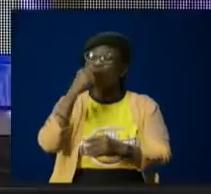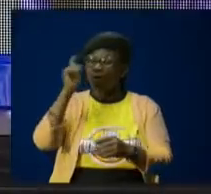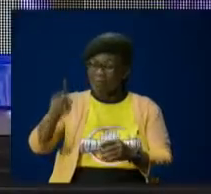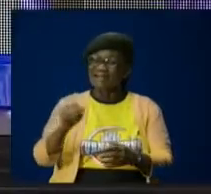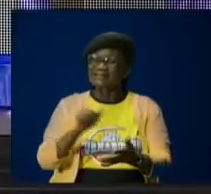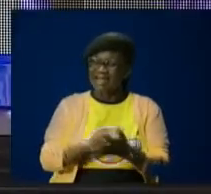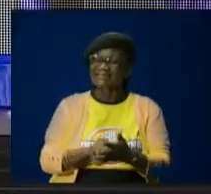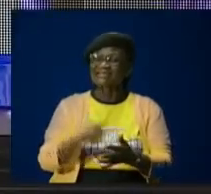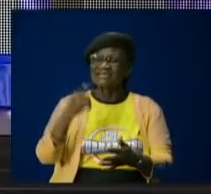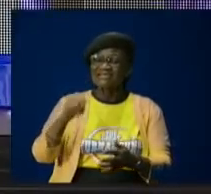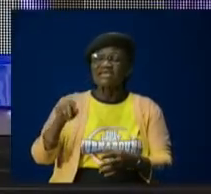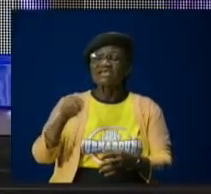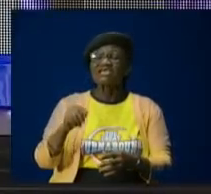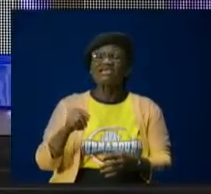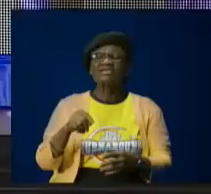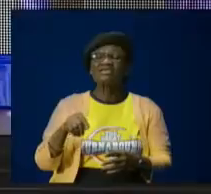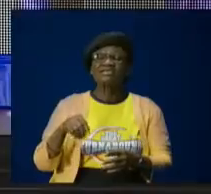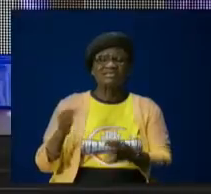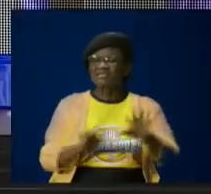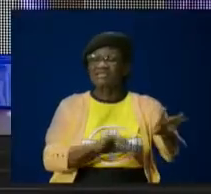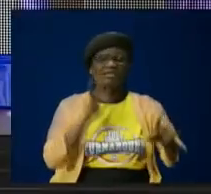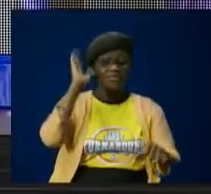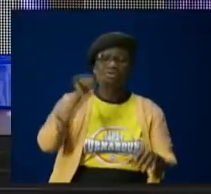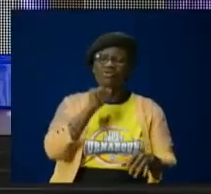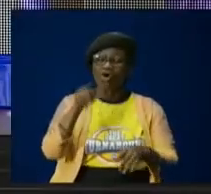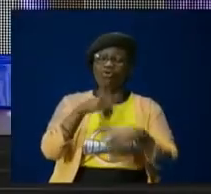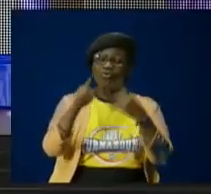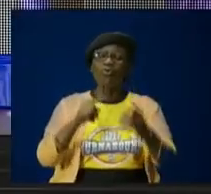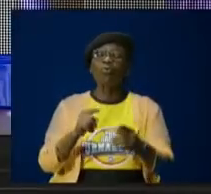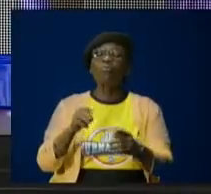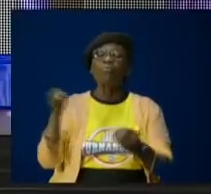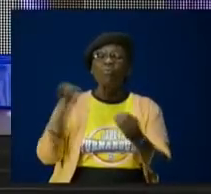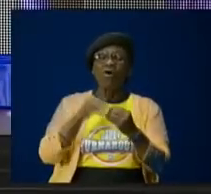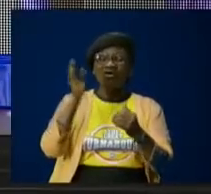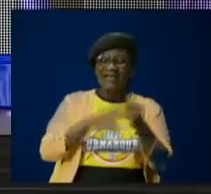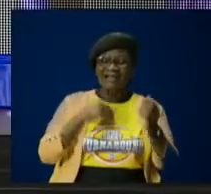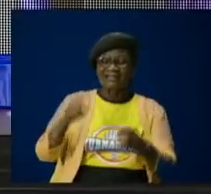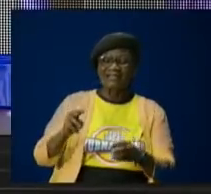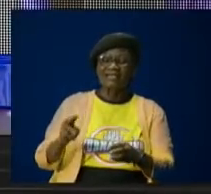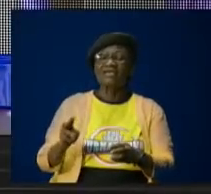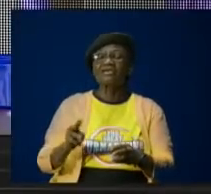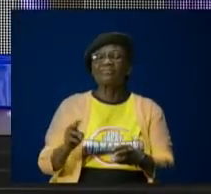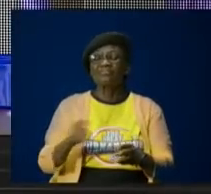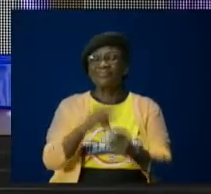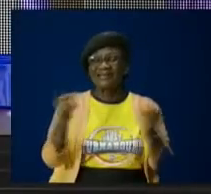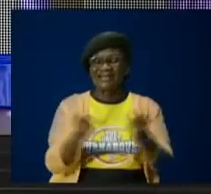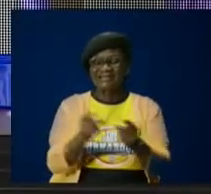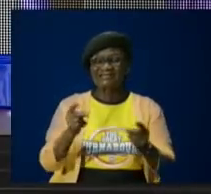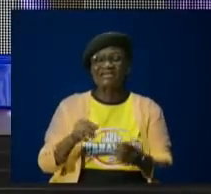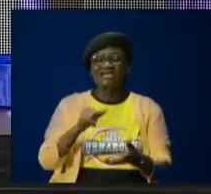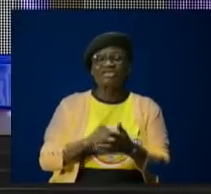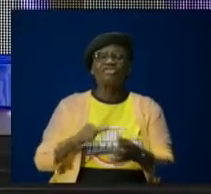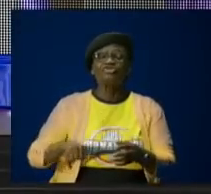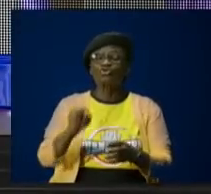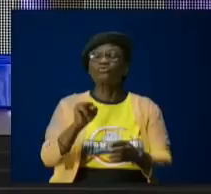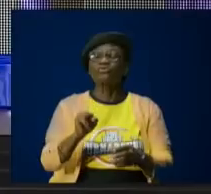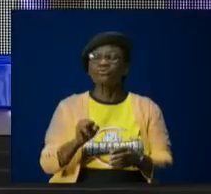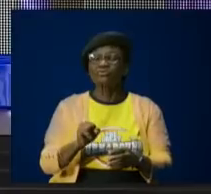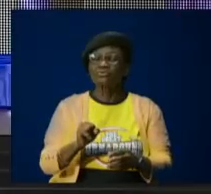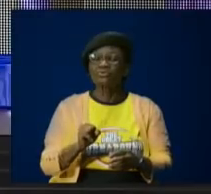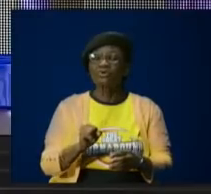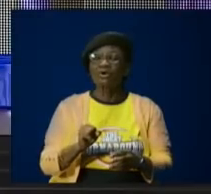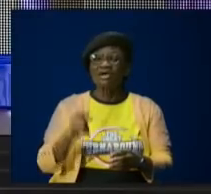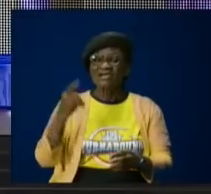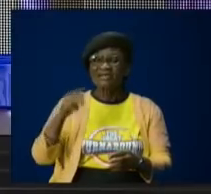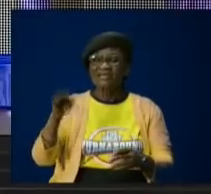The sea obeyed after the wind blew. The wind that can